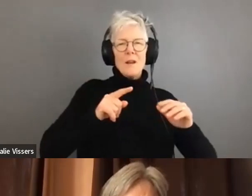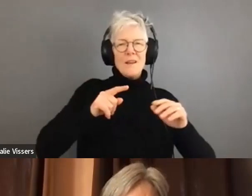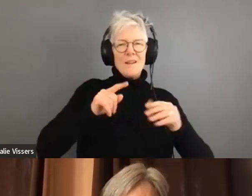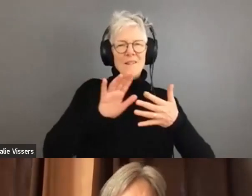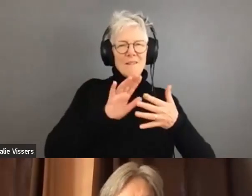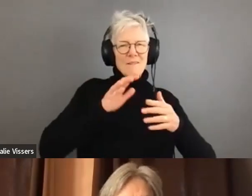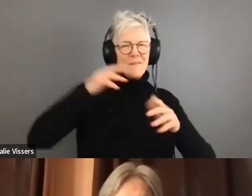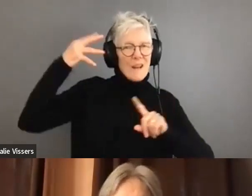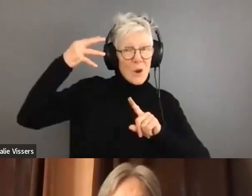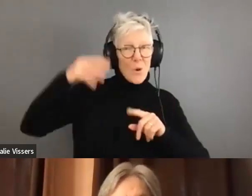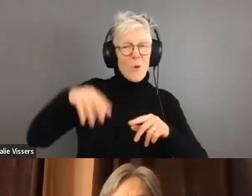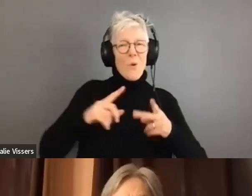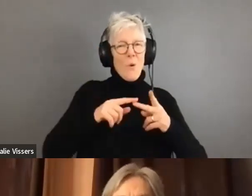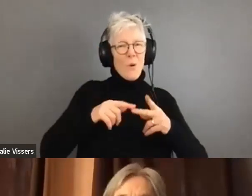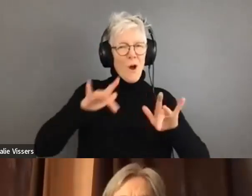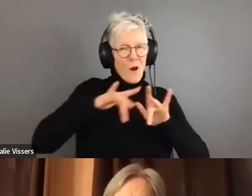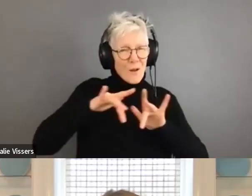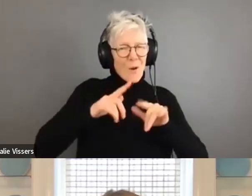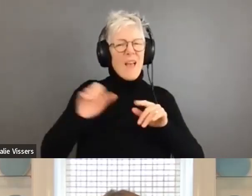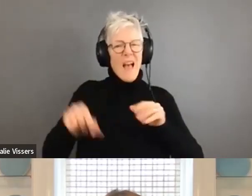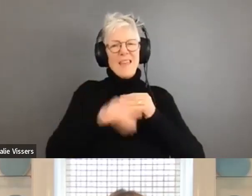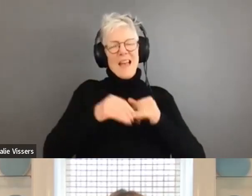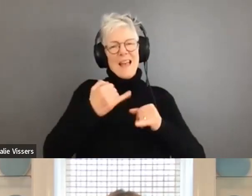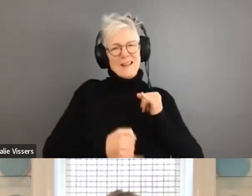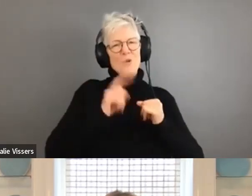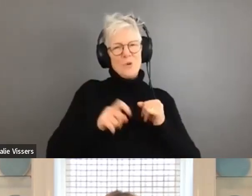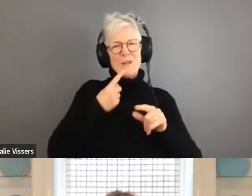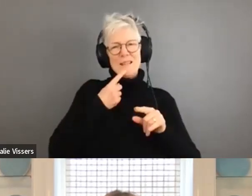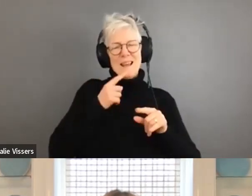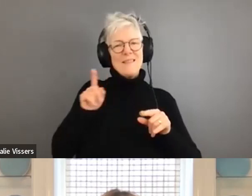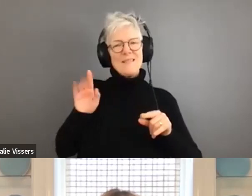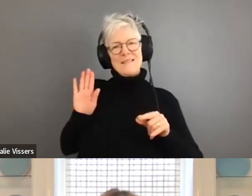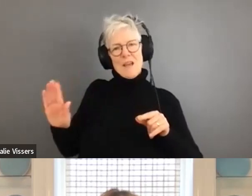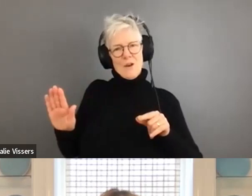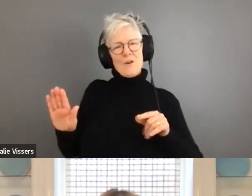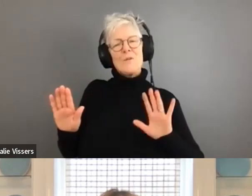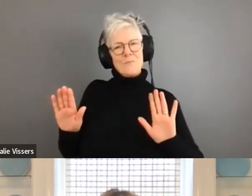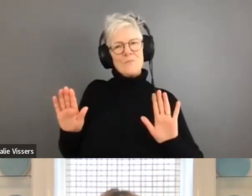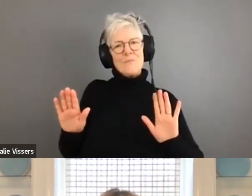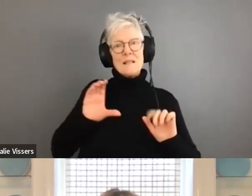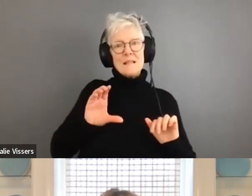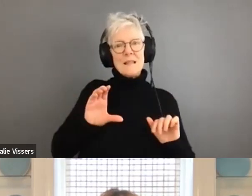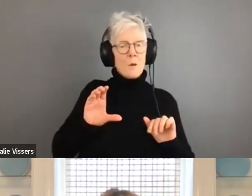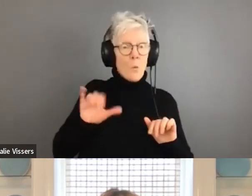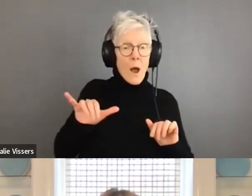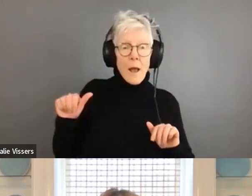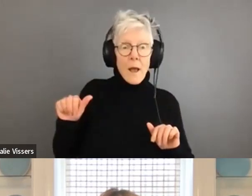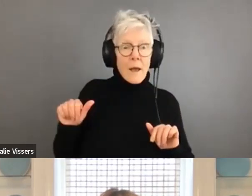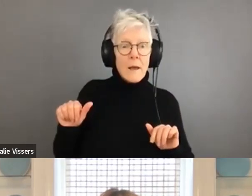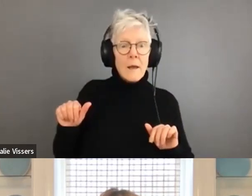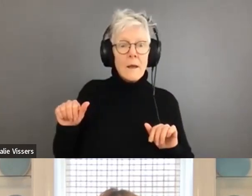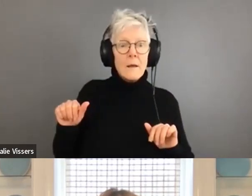the end. That's good. Okay, thank you. It's a good way of CYA. Thank you.